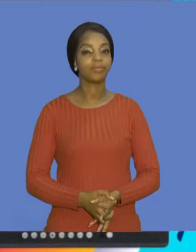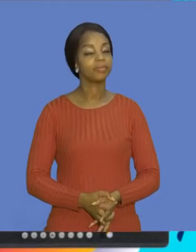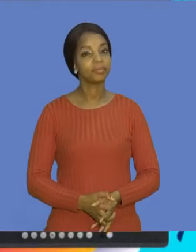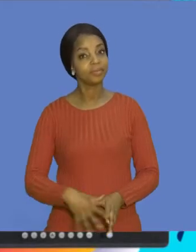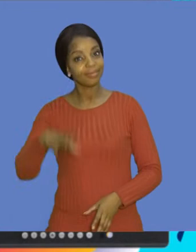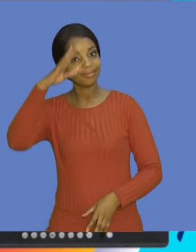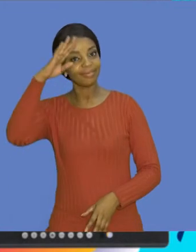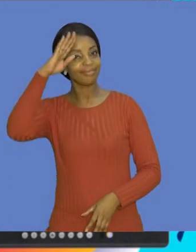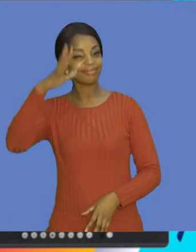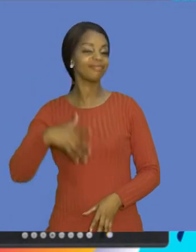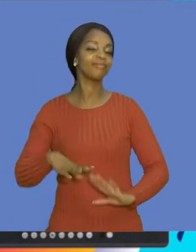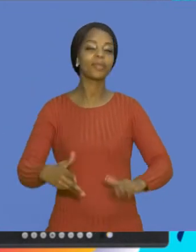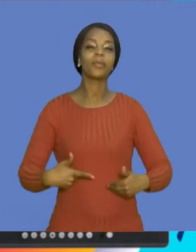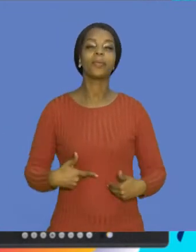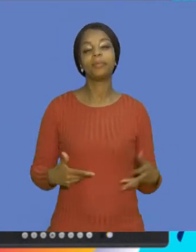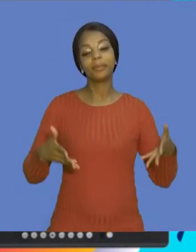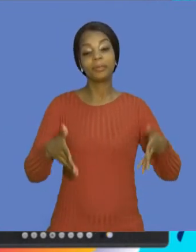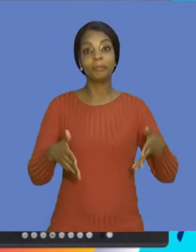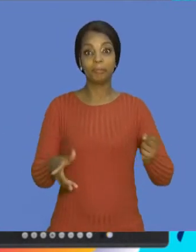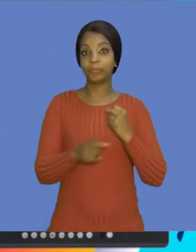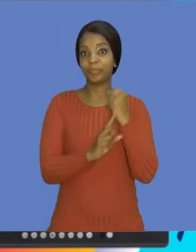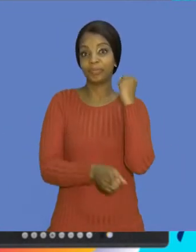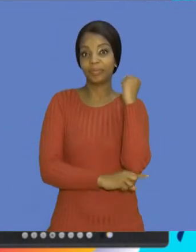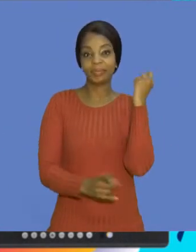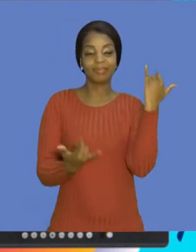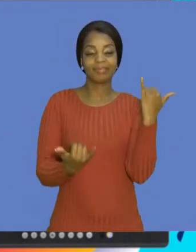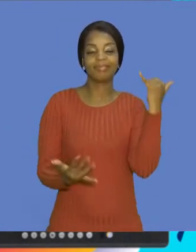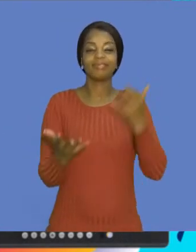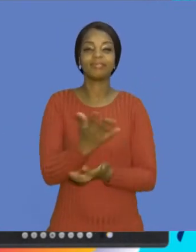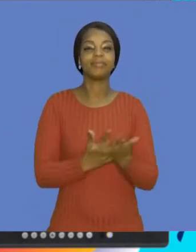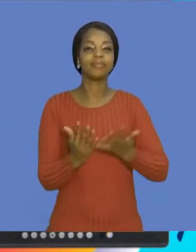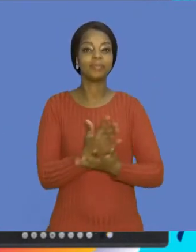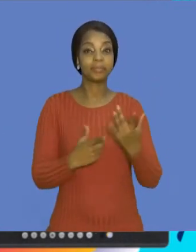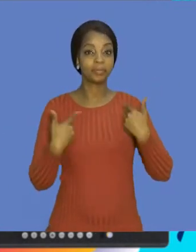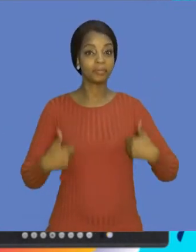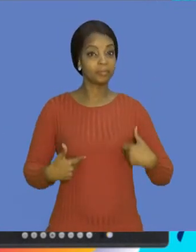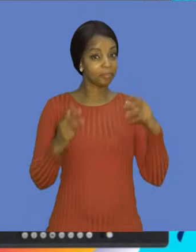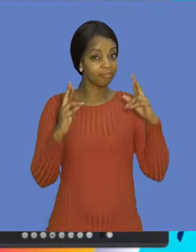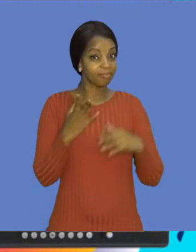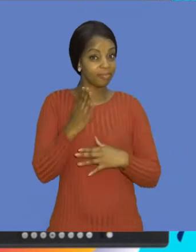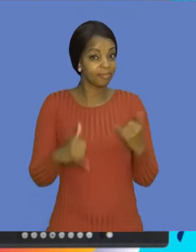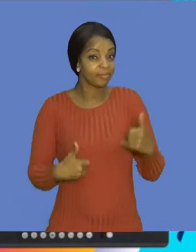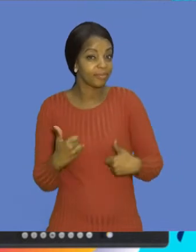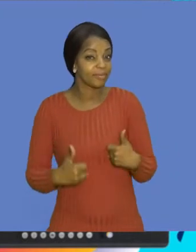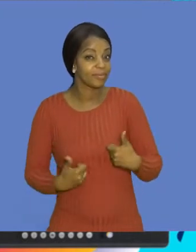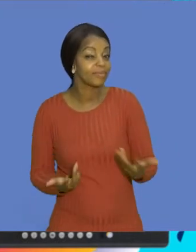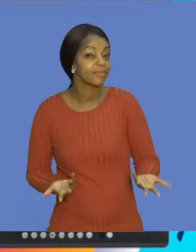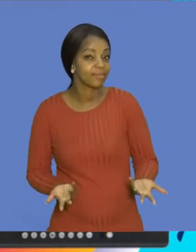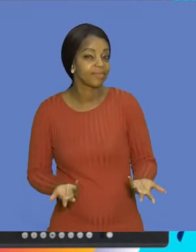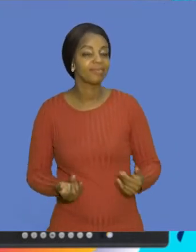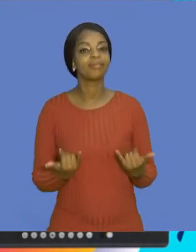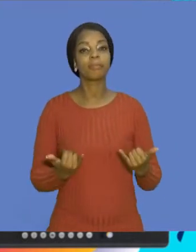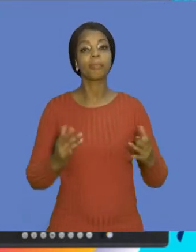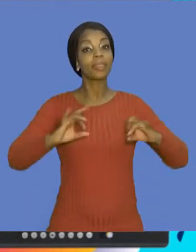Hi guys, welcome back. This is our last segment for the show. I hope you've been enjoying, and I hope right now you have a